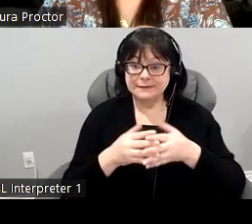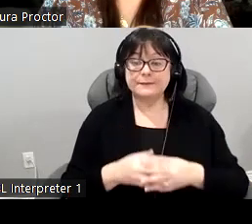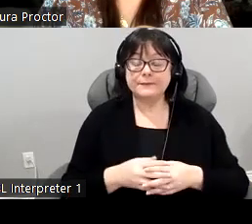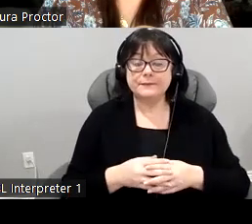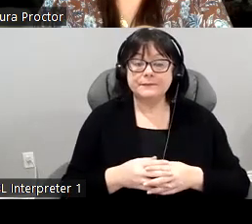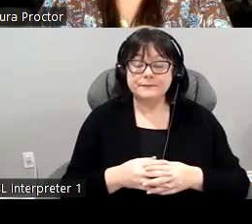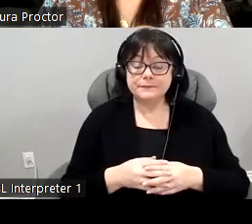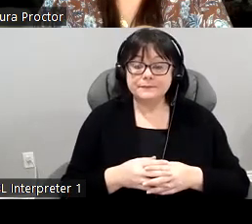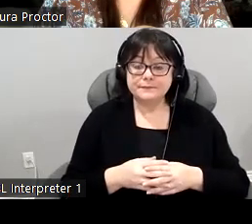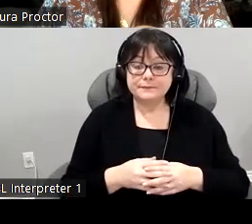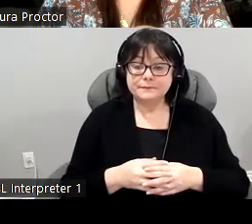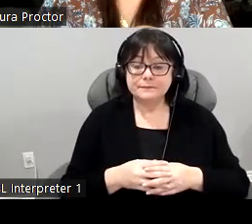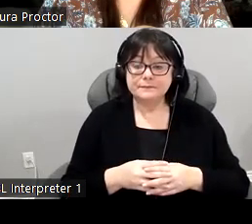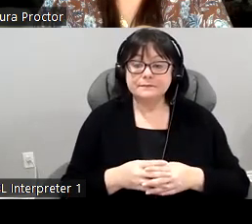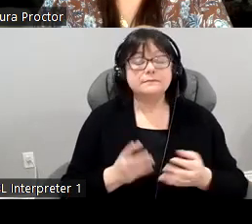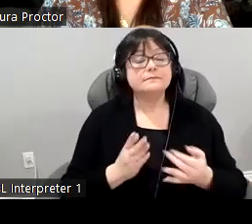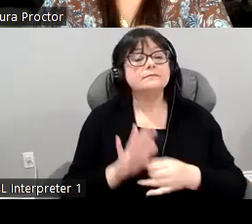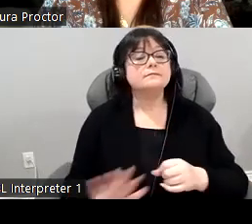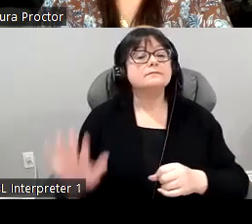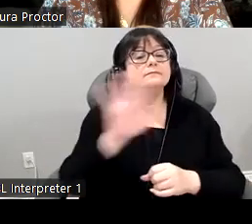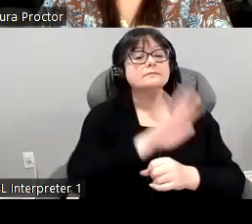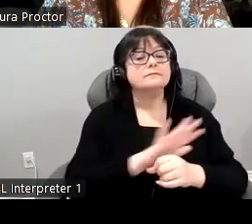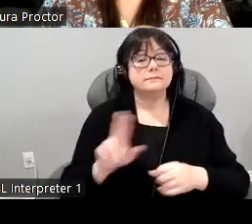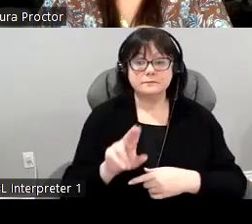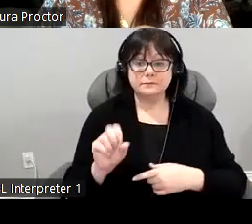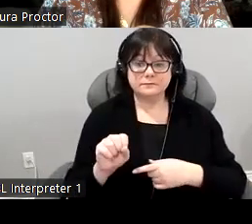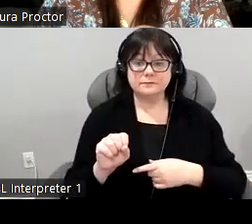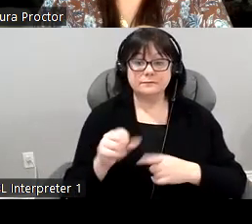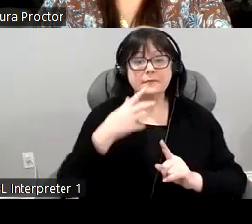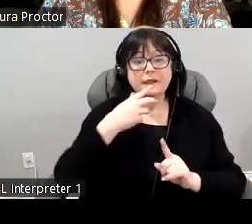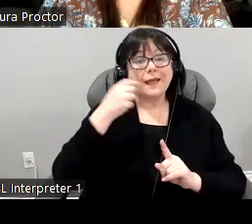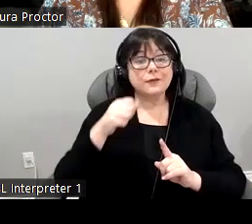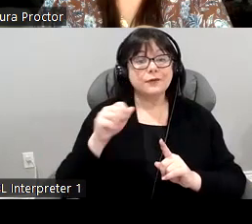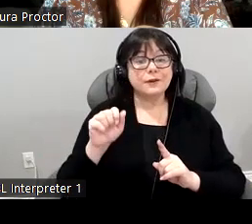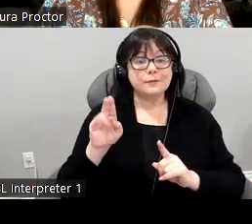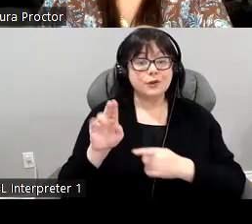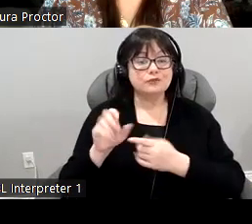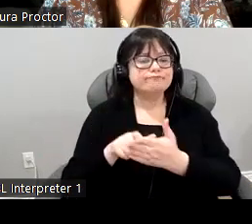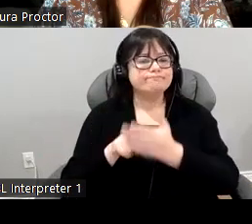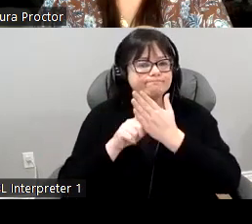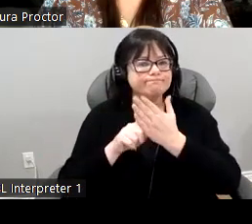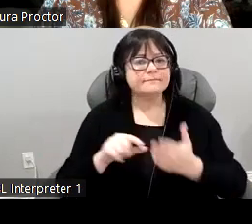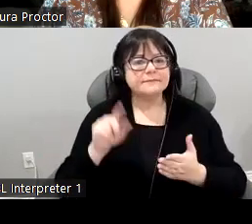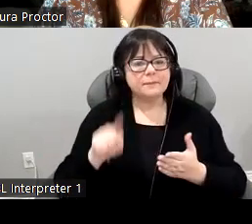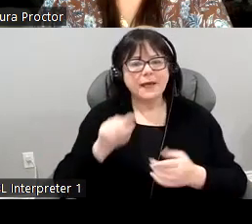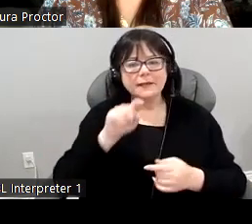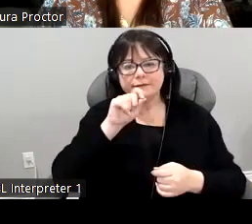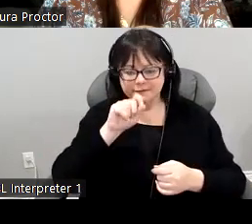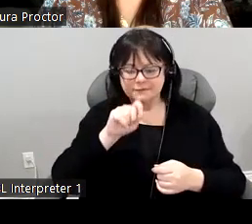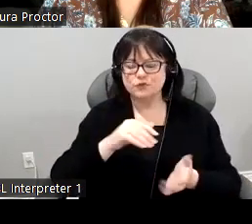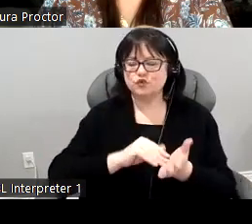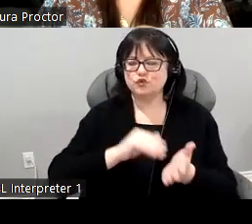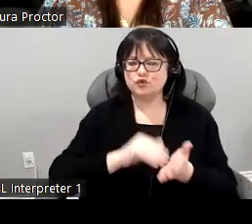elder abuse is mandated reporting for medical